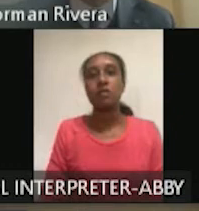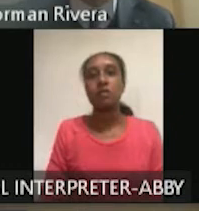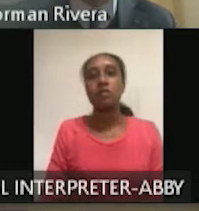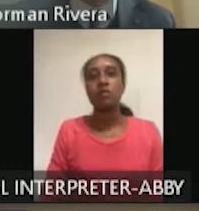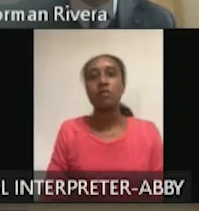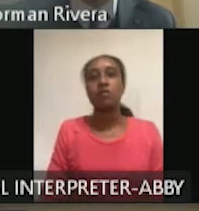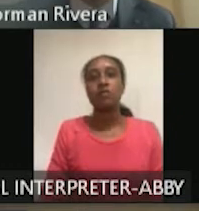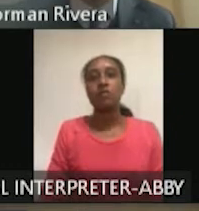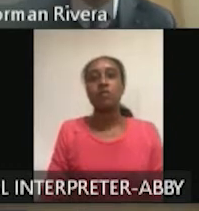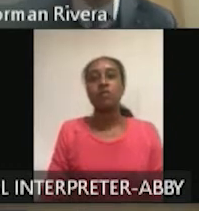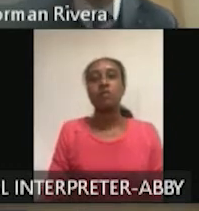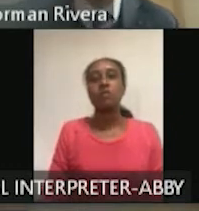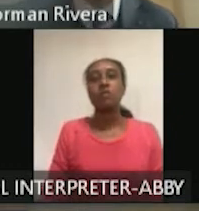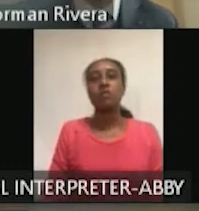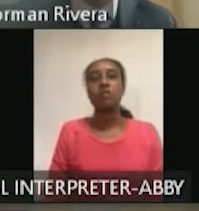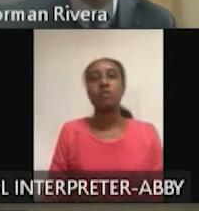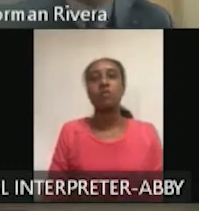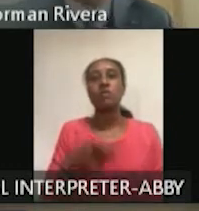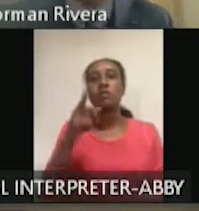The preliminary plan of subdivision